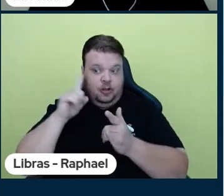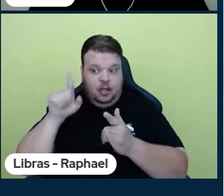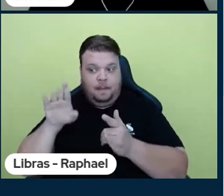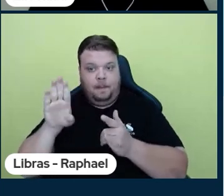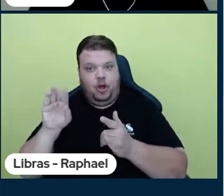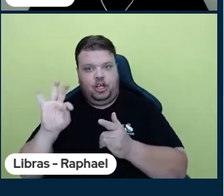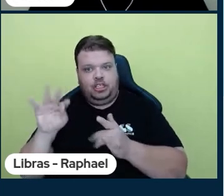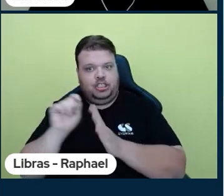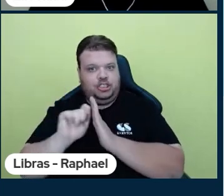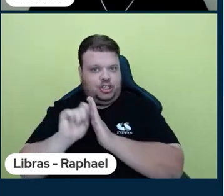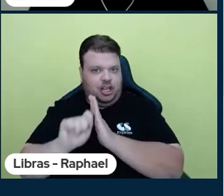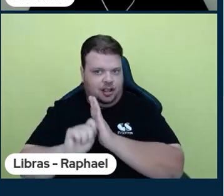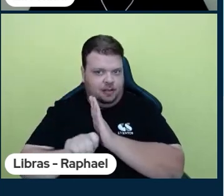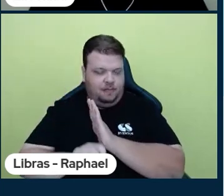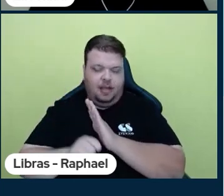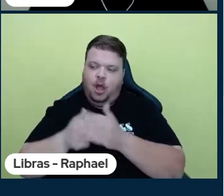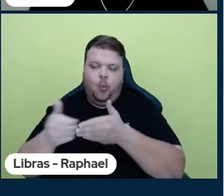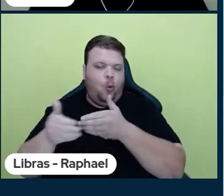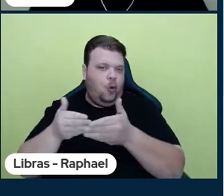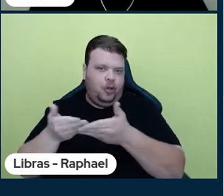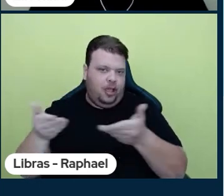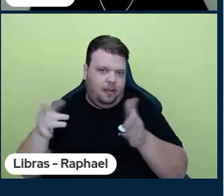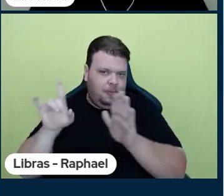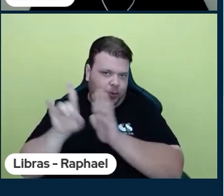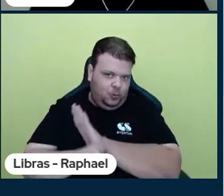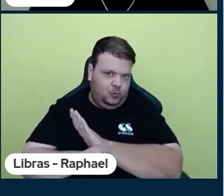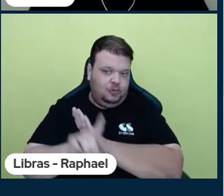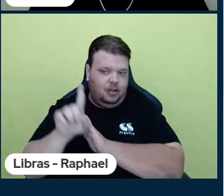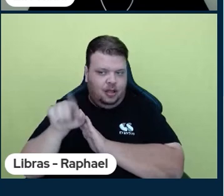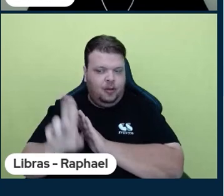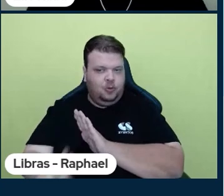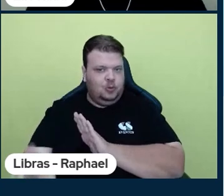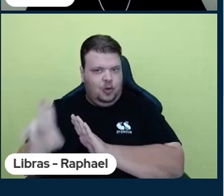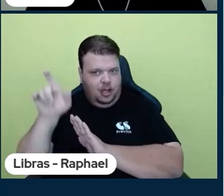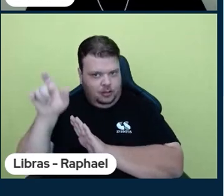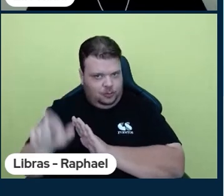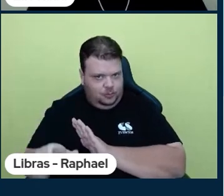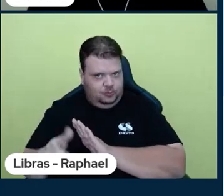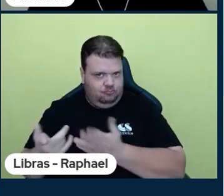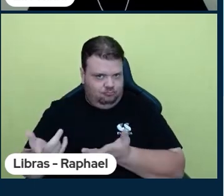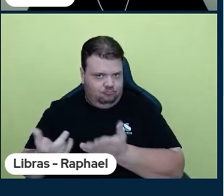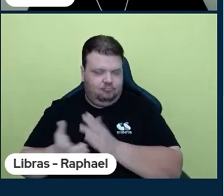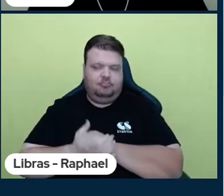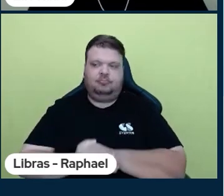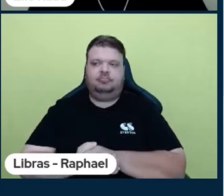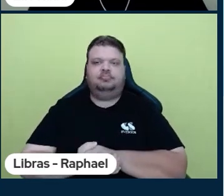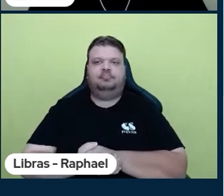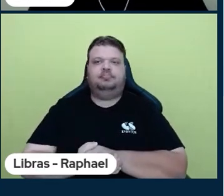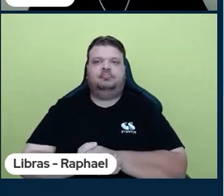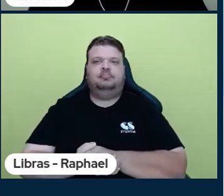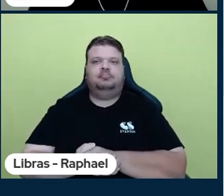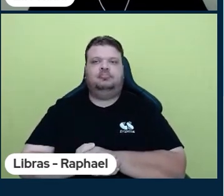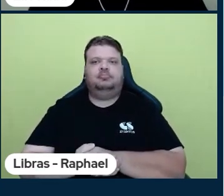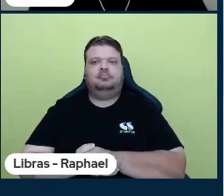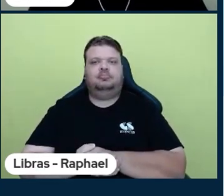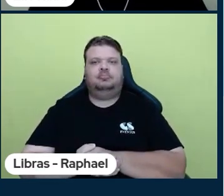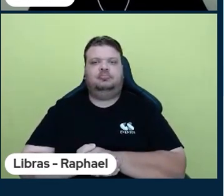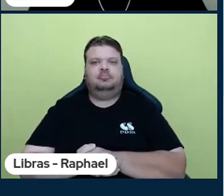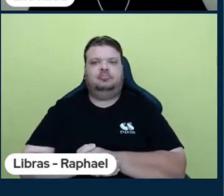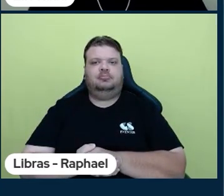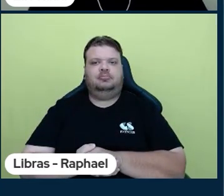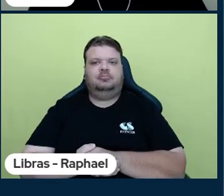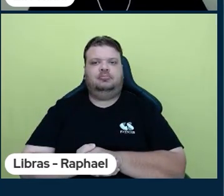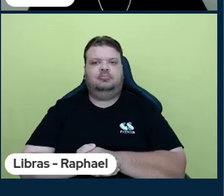or transforming the user question to Sparkle query automatically is what we showed possible in